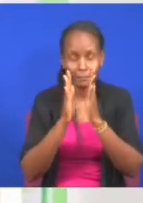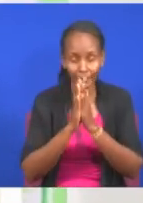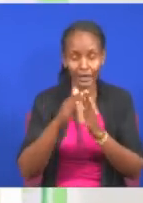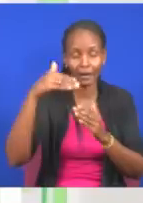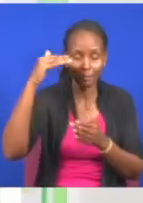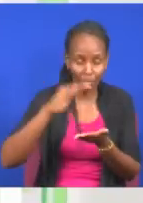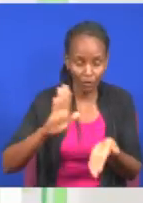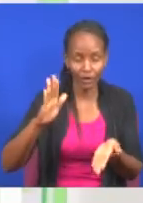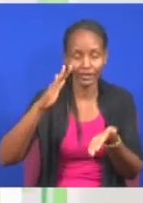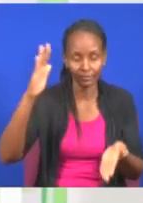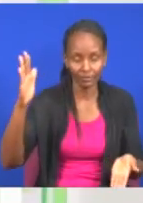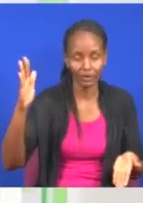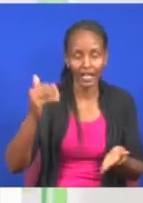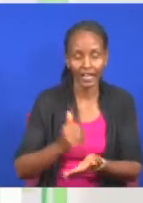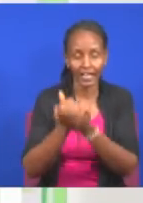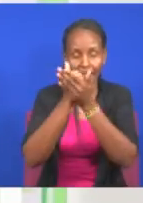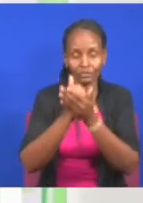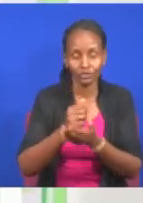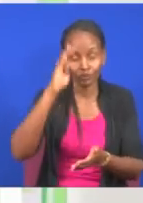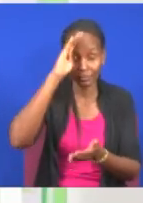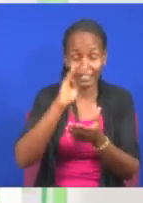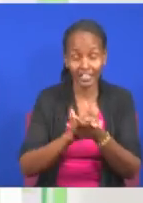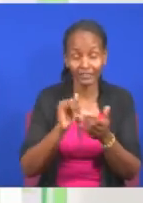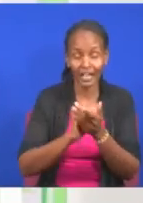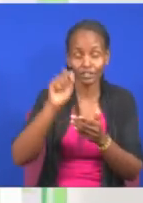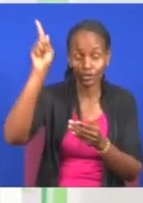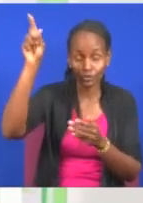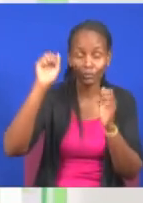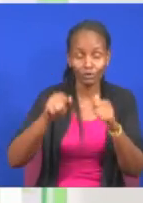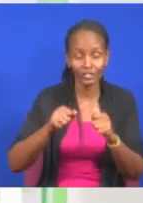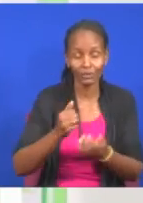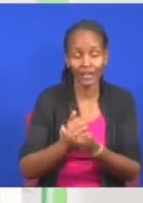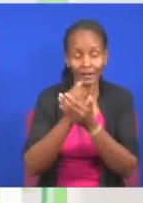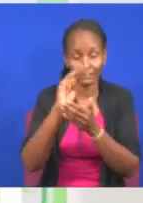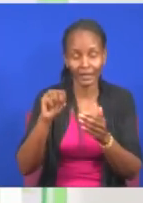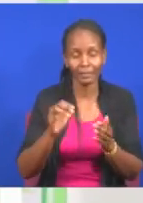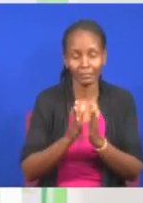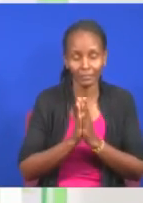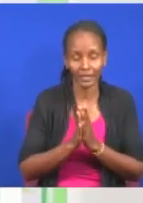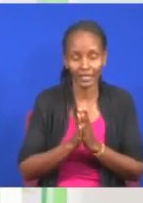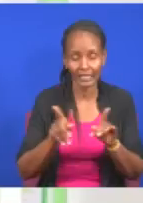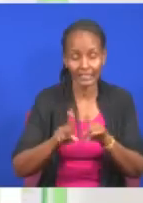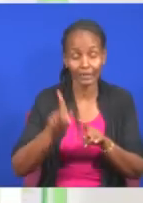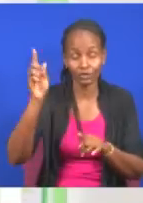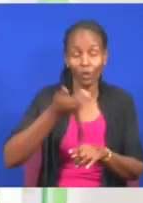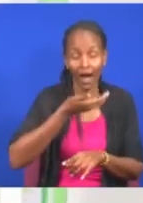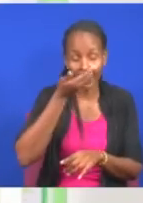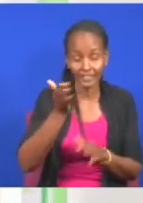more, and help them to believe that you can help them pray and you may answer their